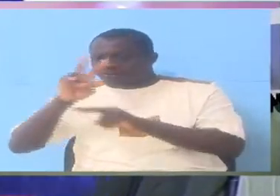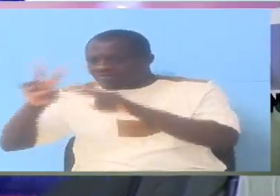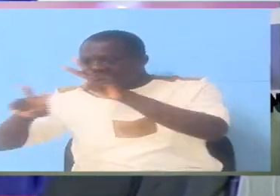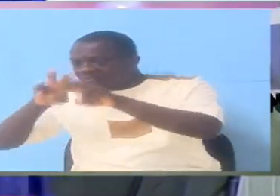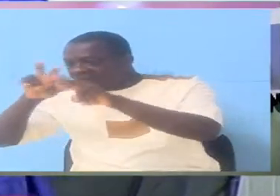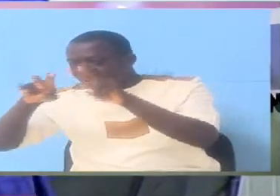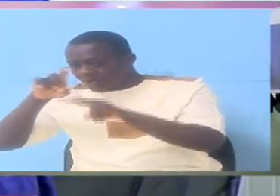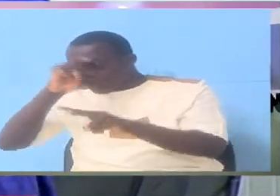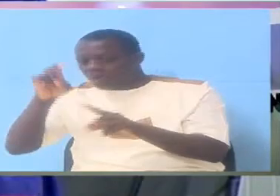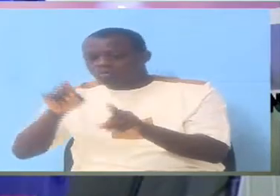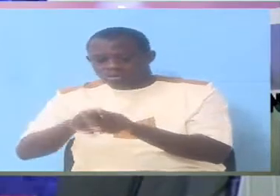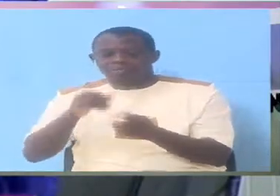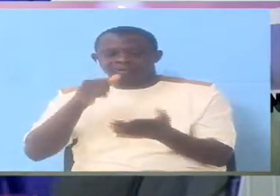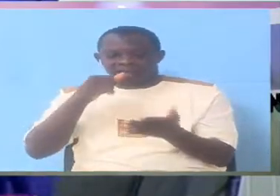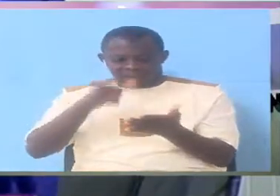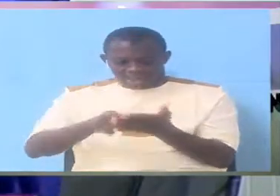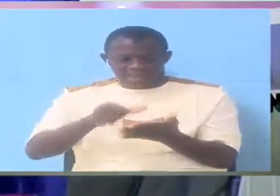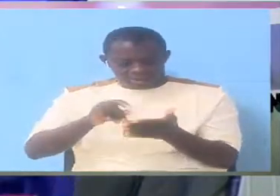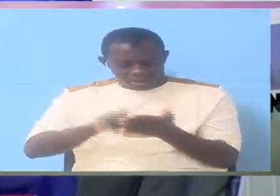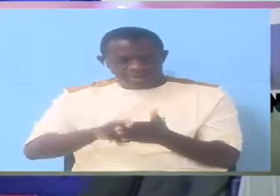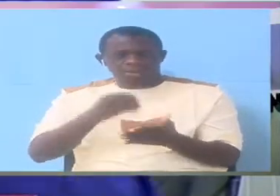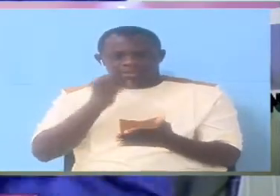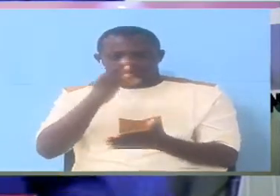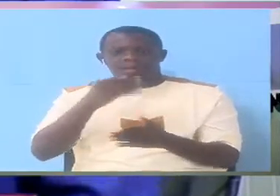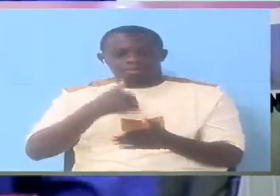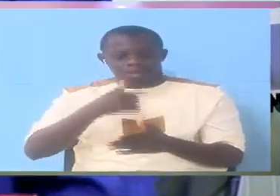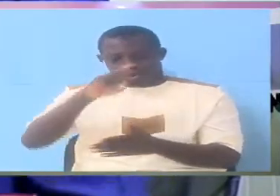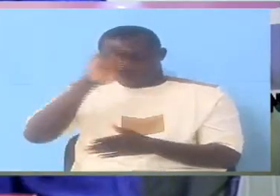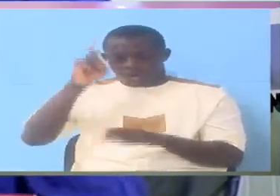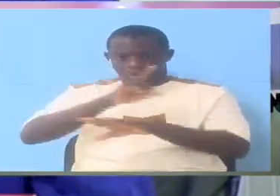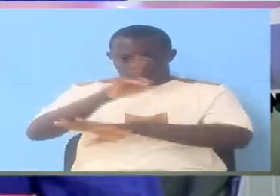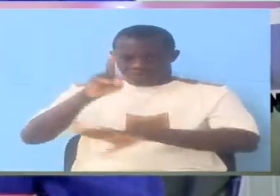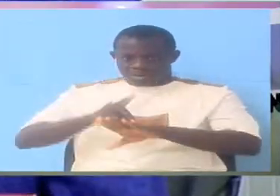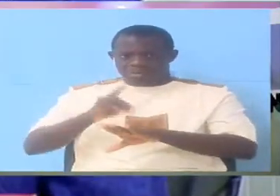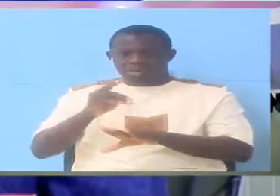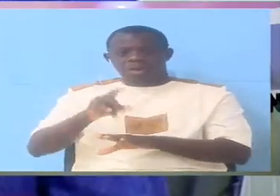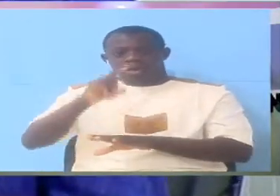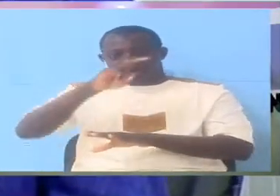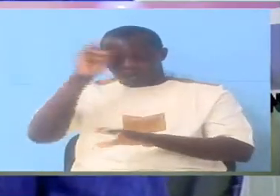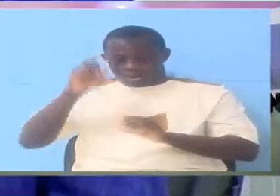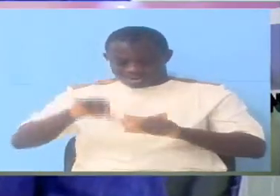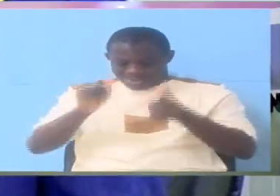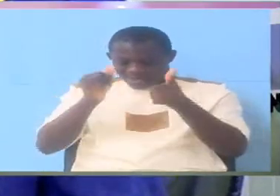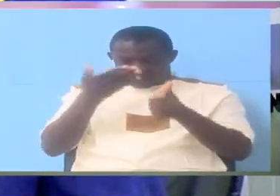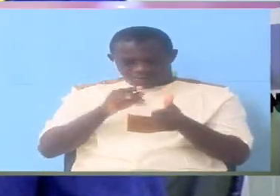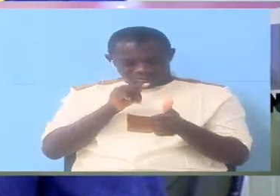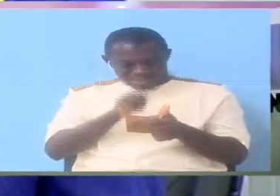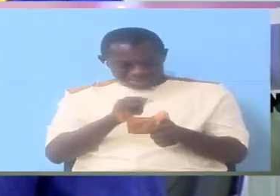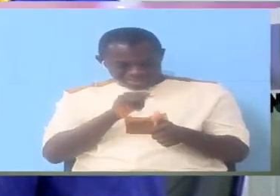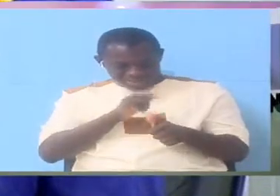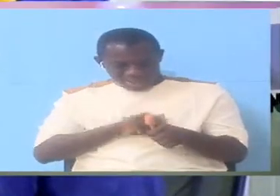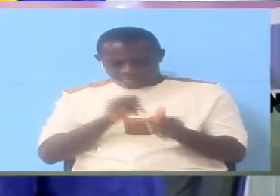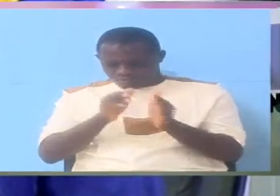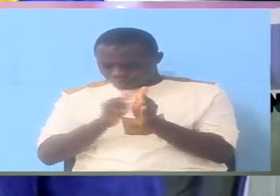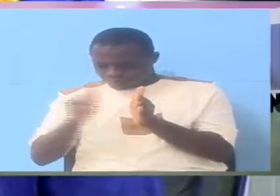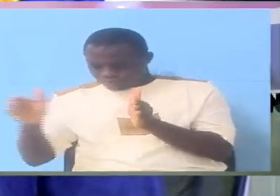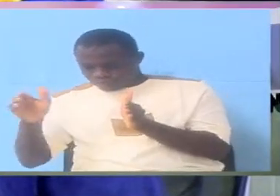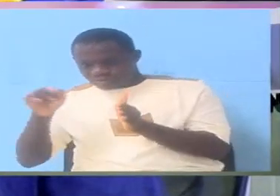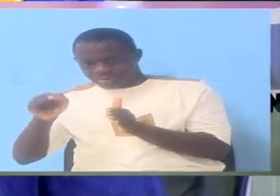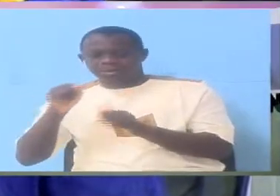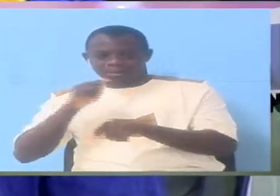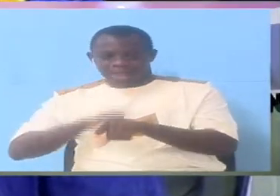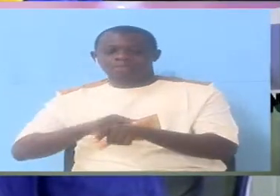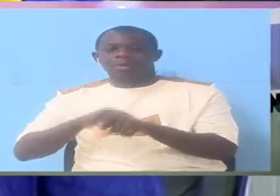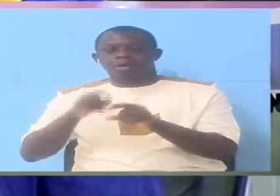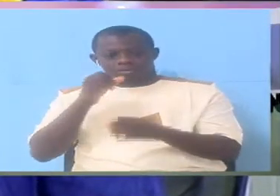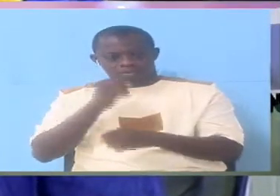this time to this time. Because I need any evidence or proof nyadi long. That serves as evidence. For instance, if you apply for a new job